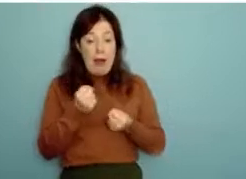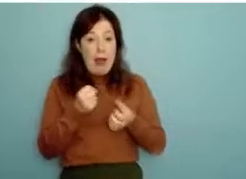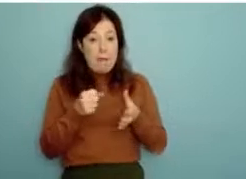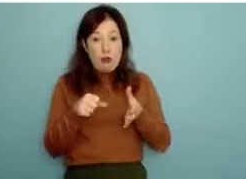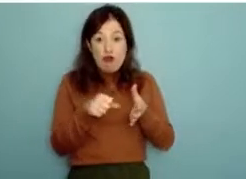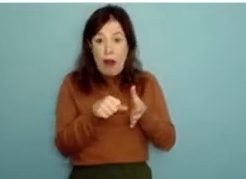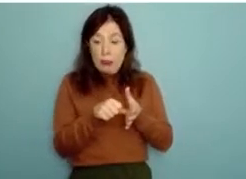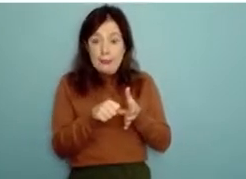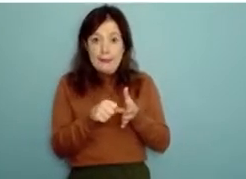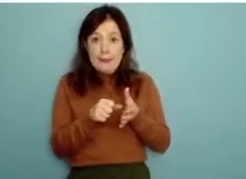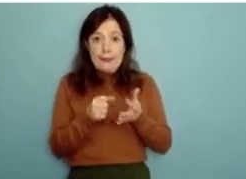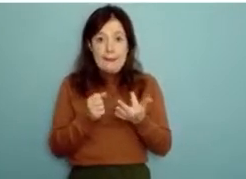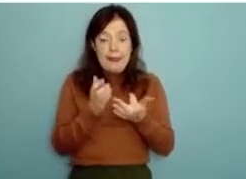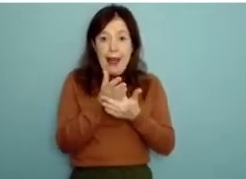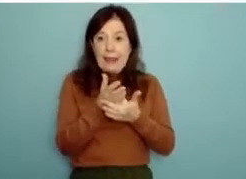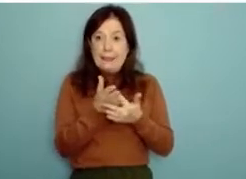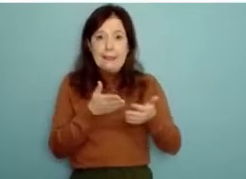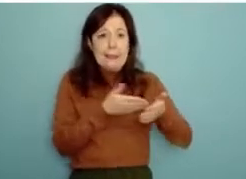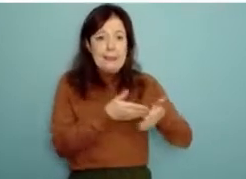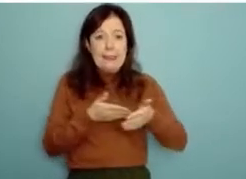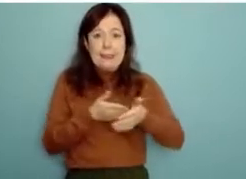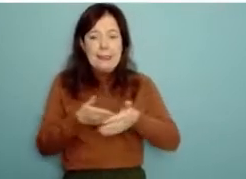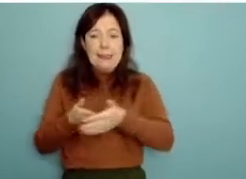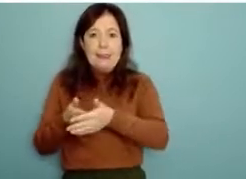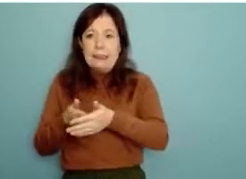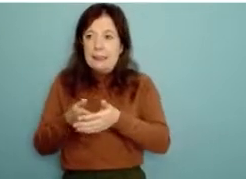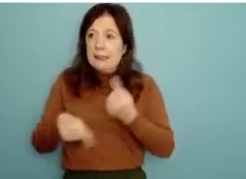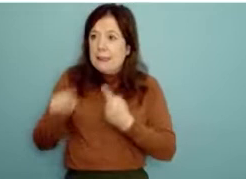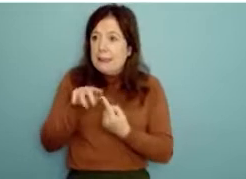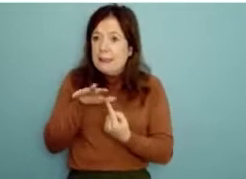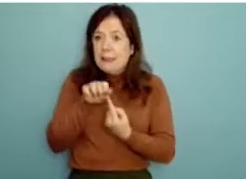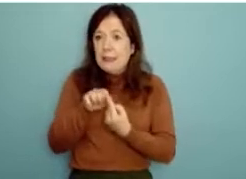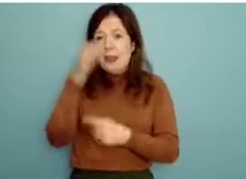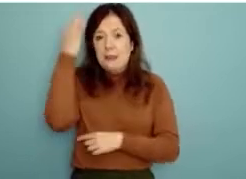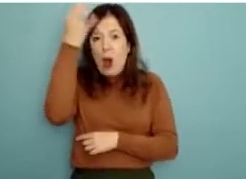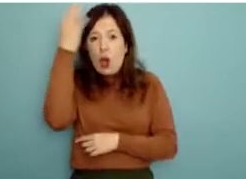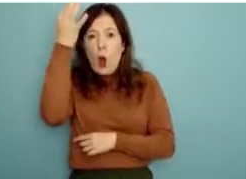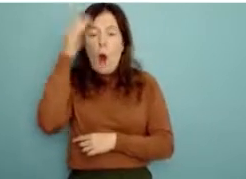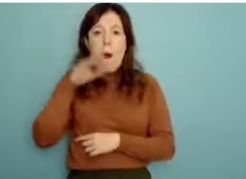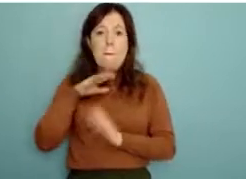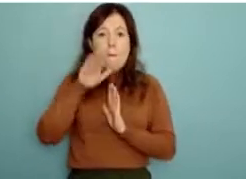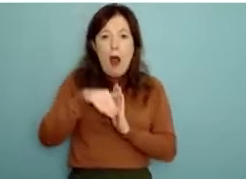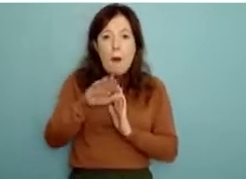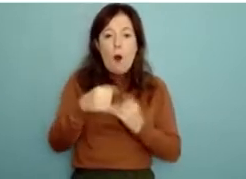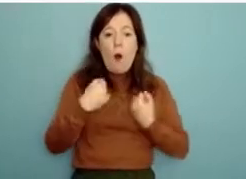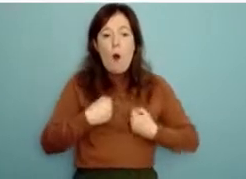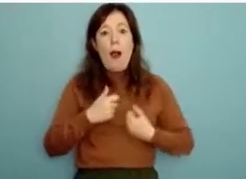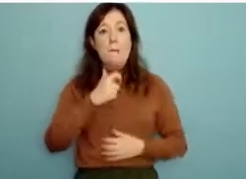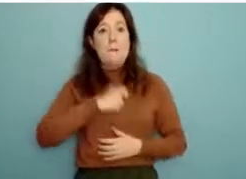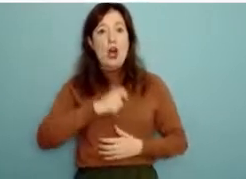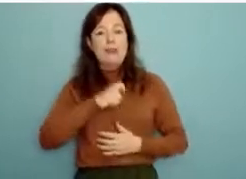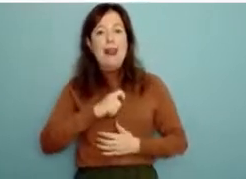improving access to psychological therapies for people with a diagnosis of psychosis, bipolar disorder, and personality